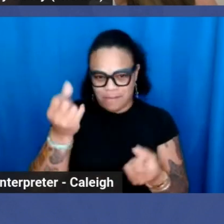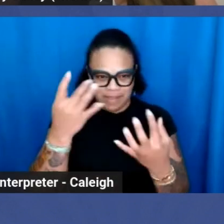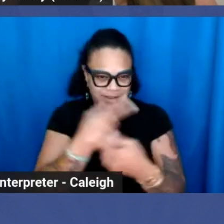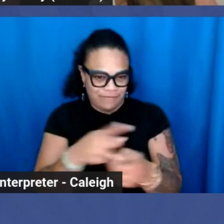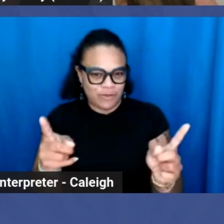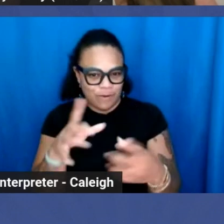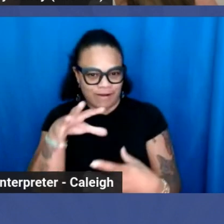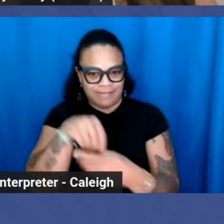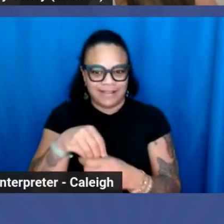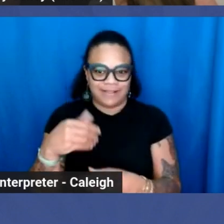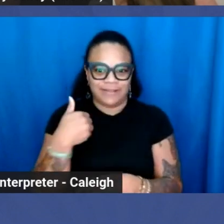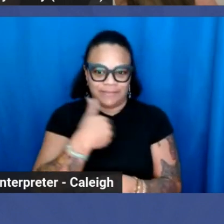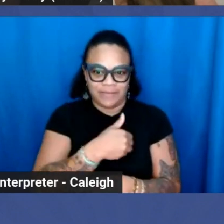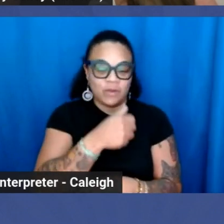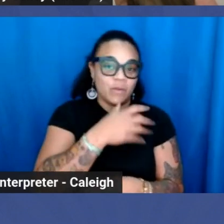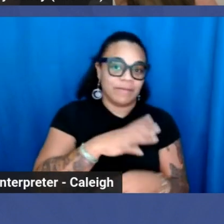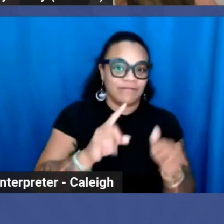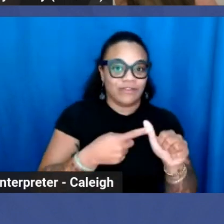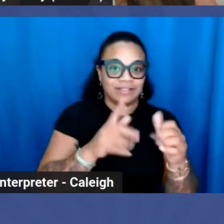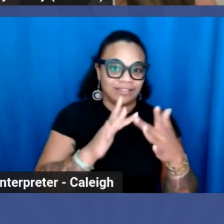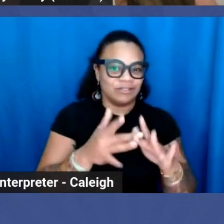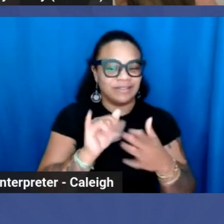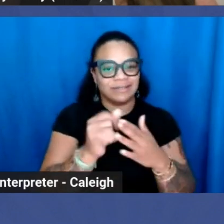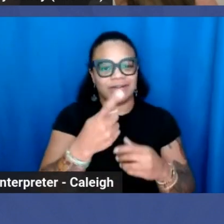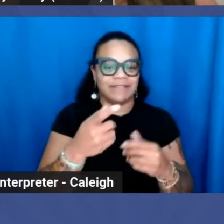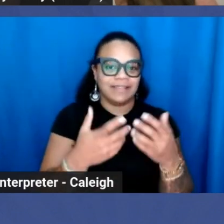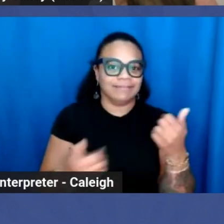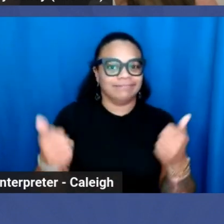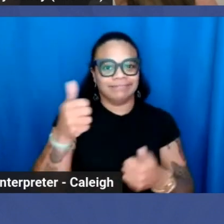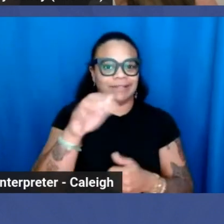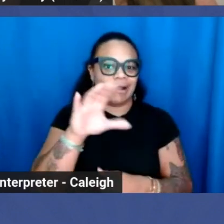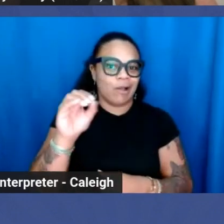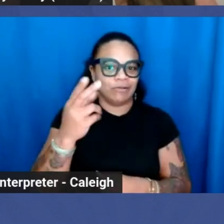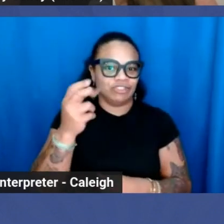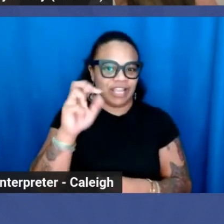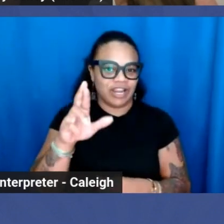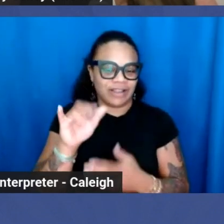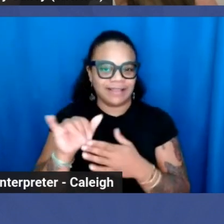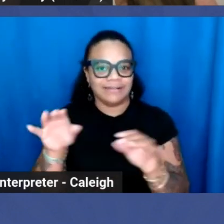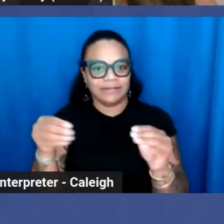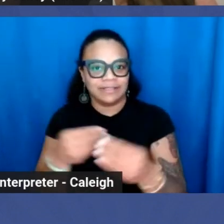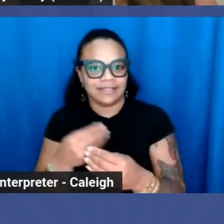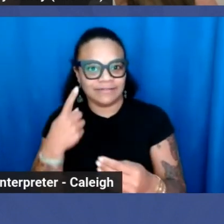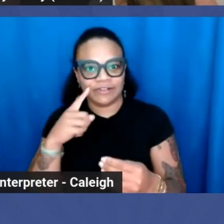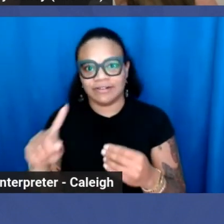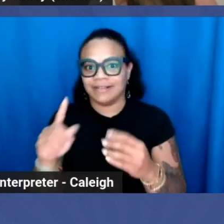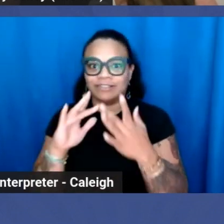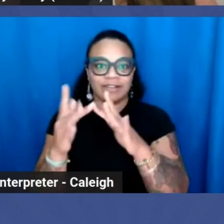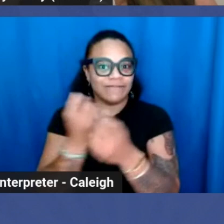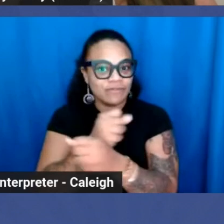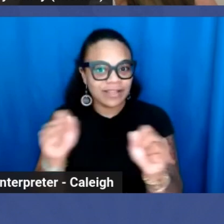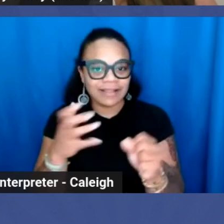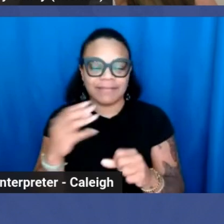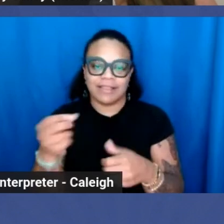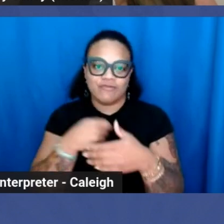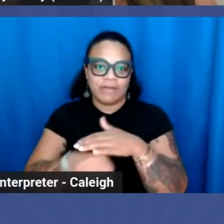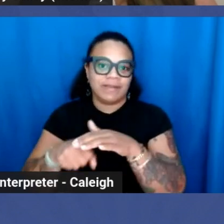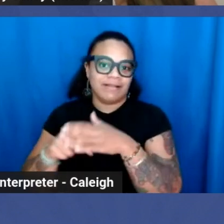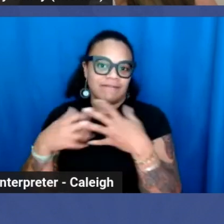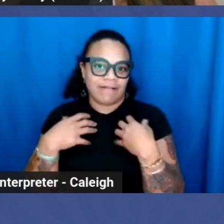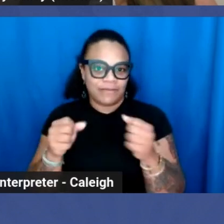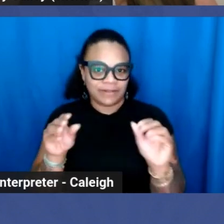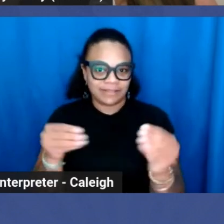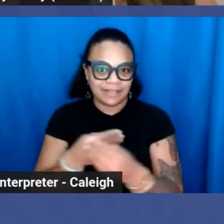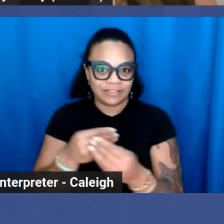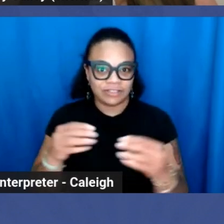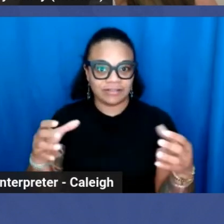of. Women First Digital is one of the co-chairs, which is this organization of internet freedom and reproductive health organizations